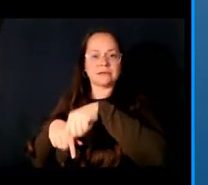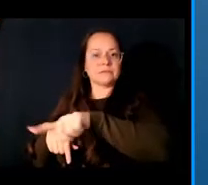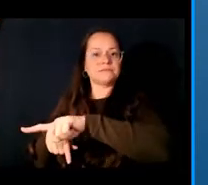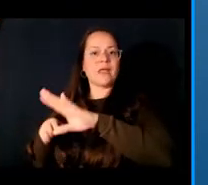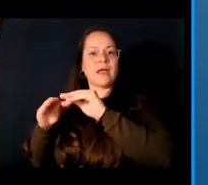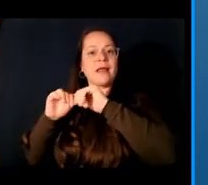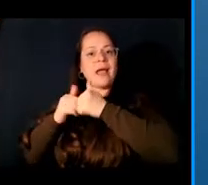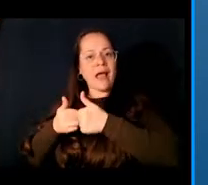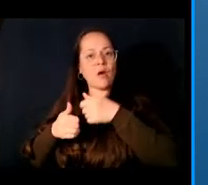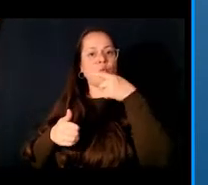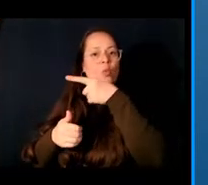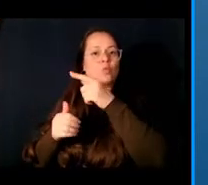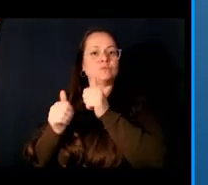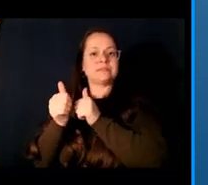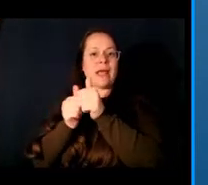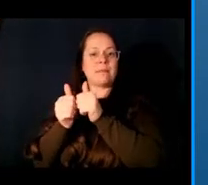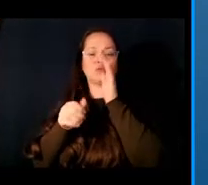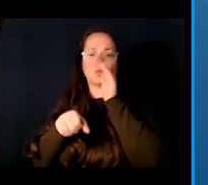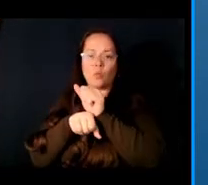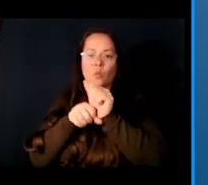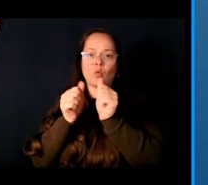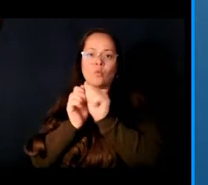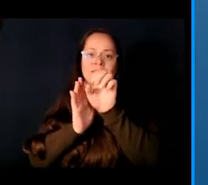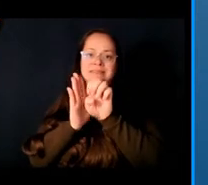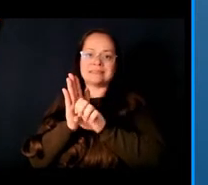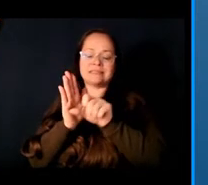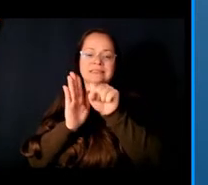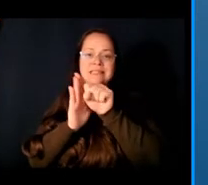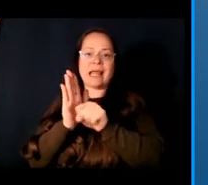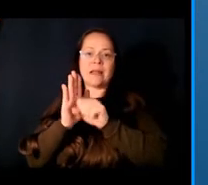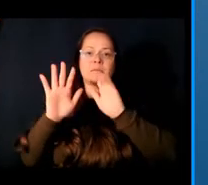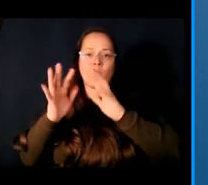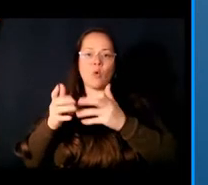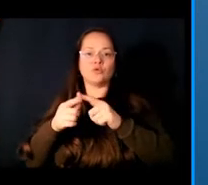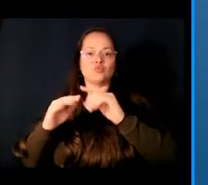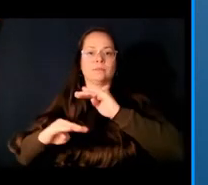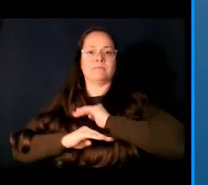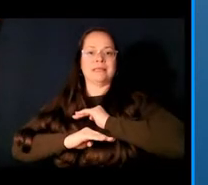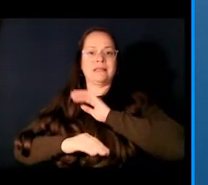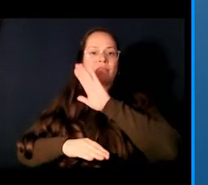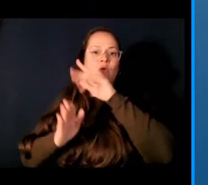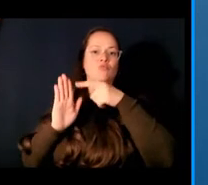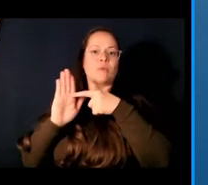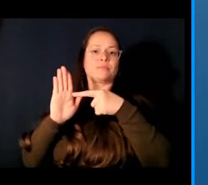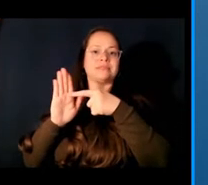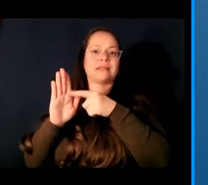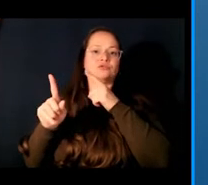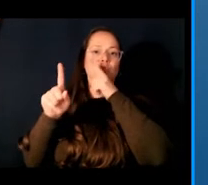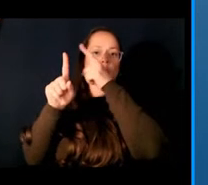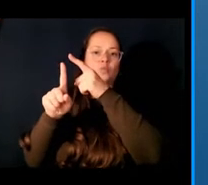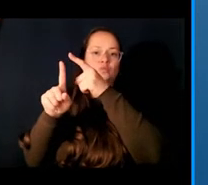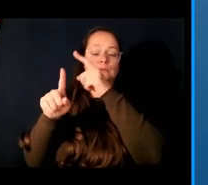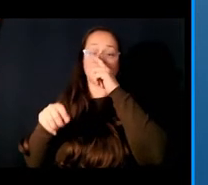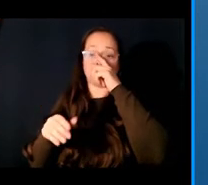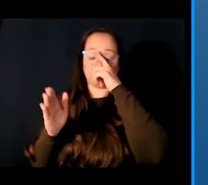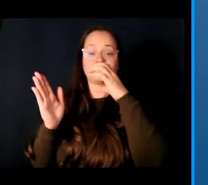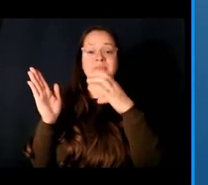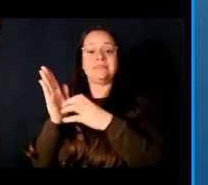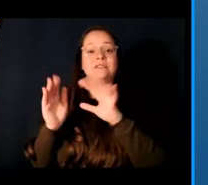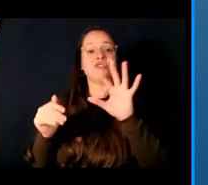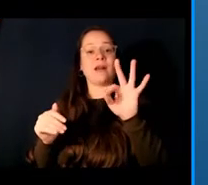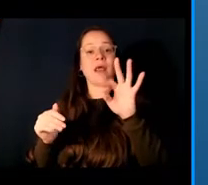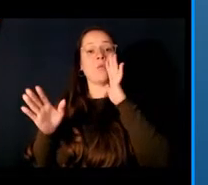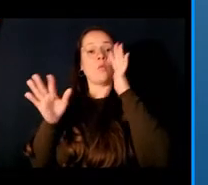campaigns will work with the state party toward meeting the representation goals section 9